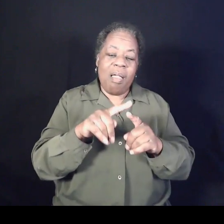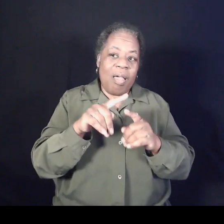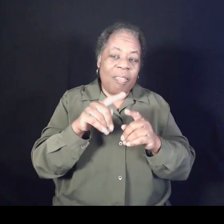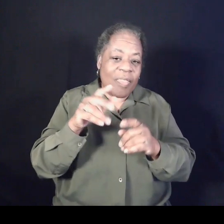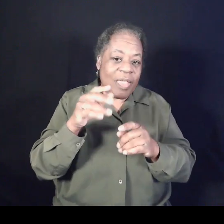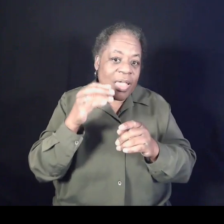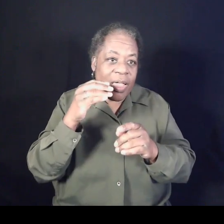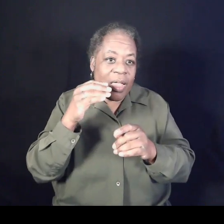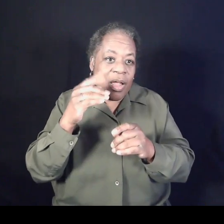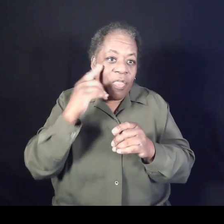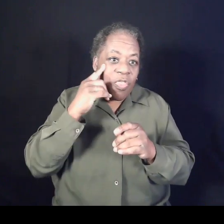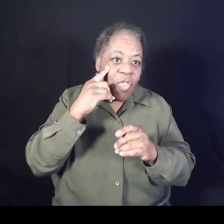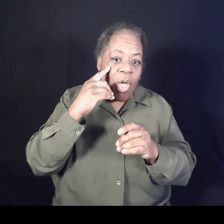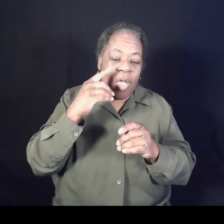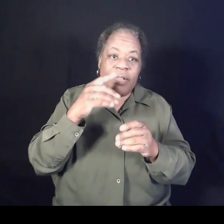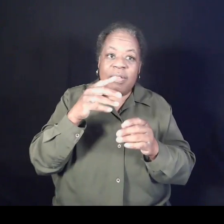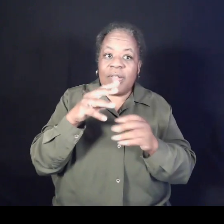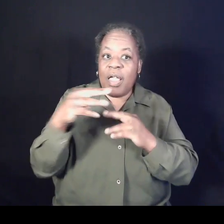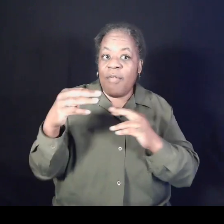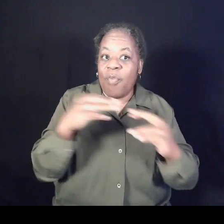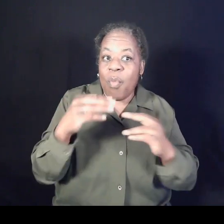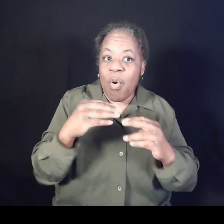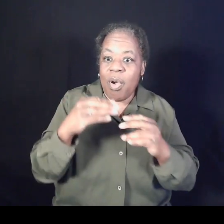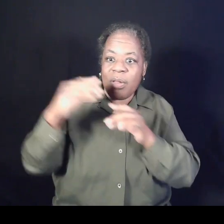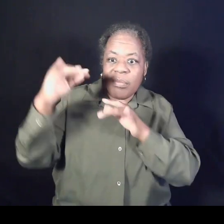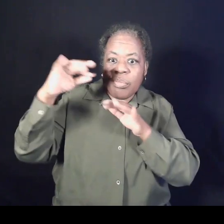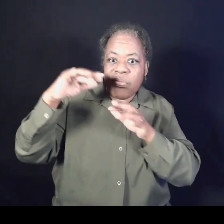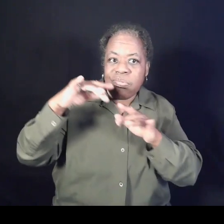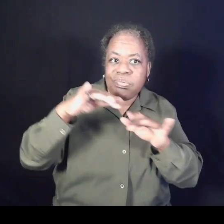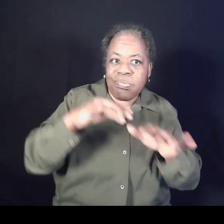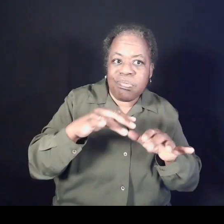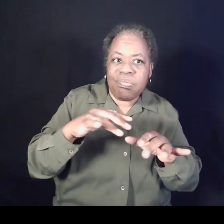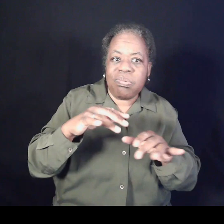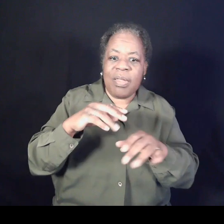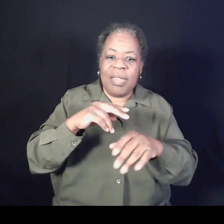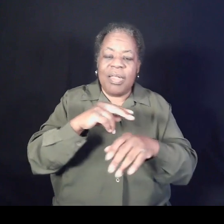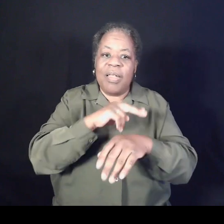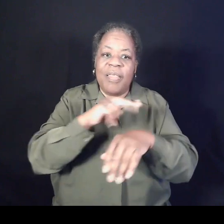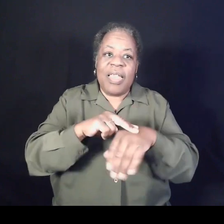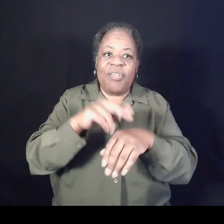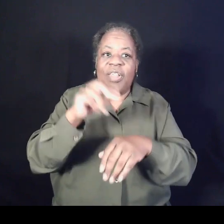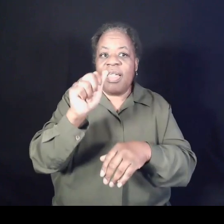The neighboring nation of Assyria is on the attack, brutal and punishing,